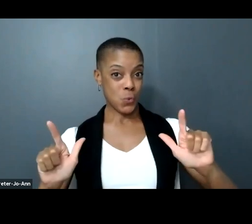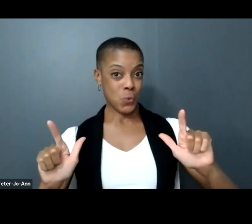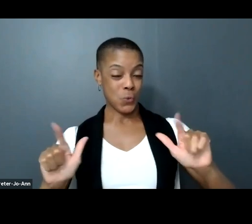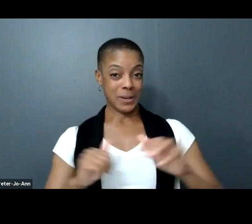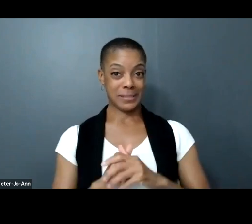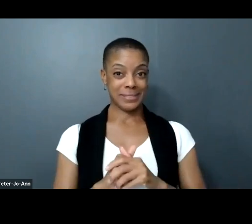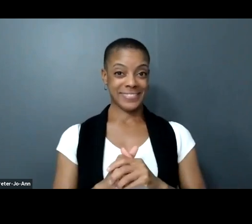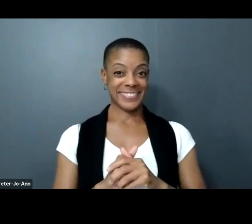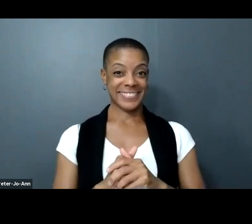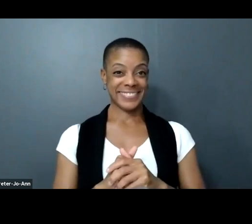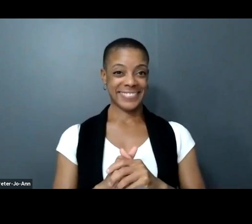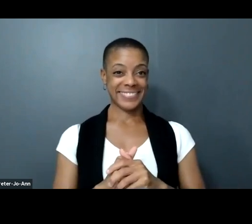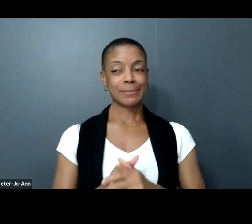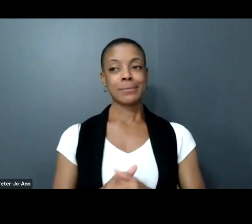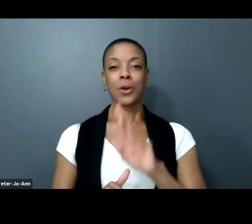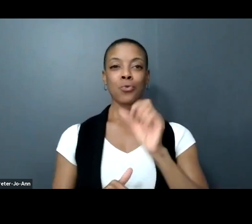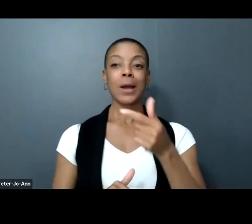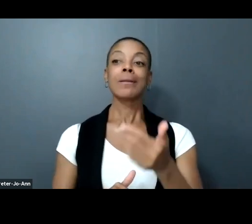appropriately. Thank you.